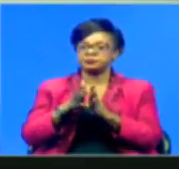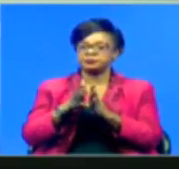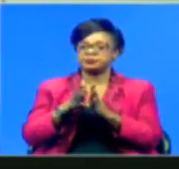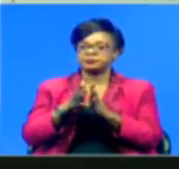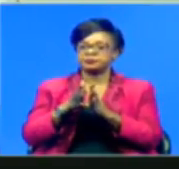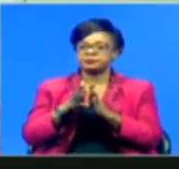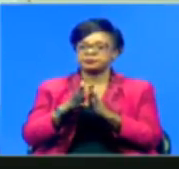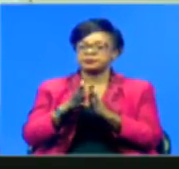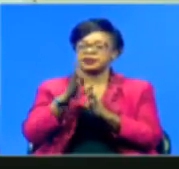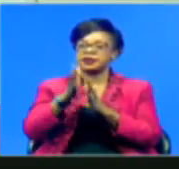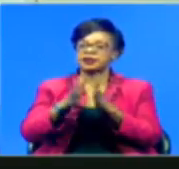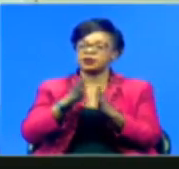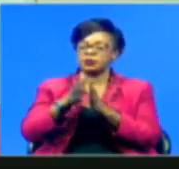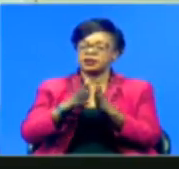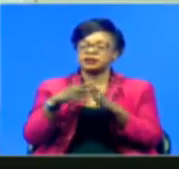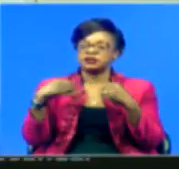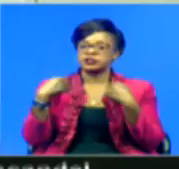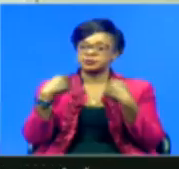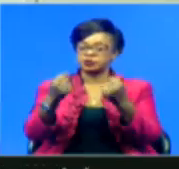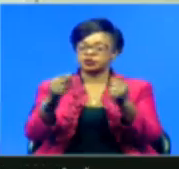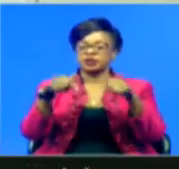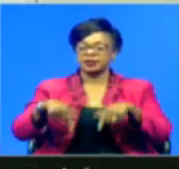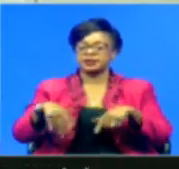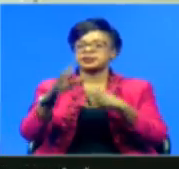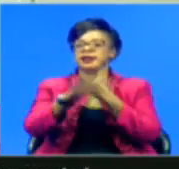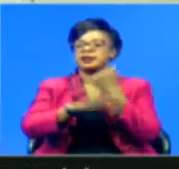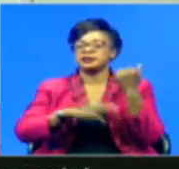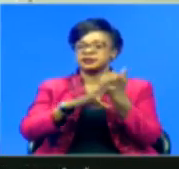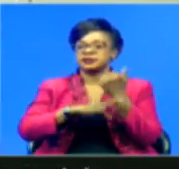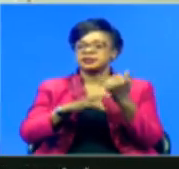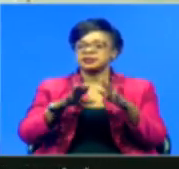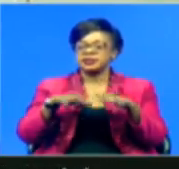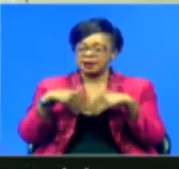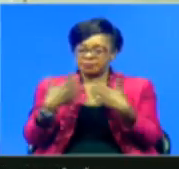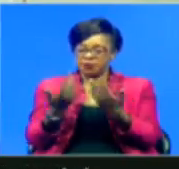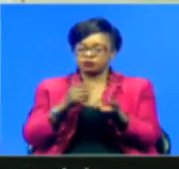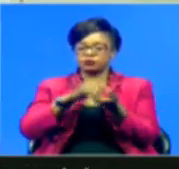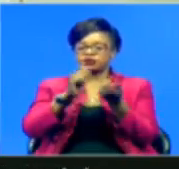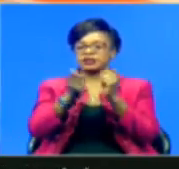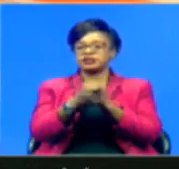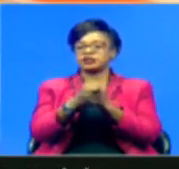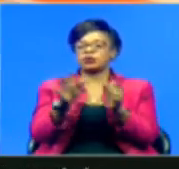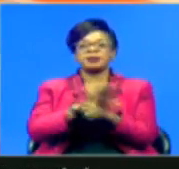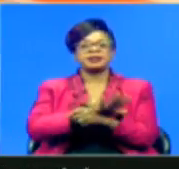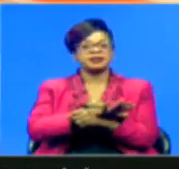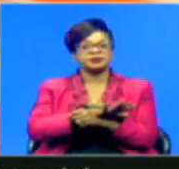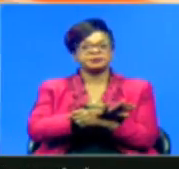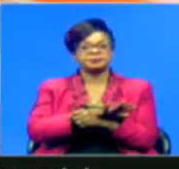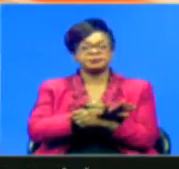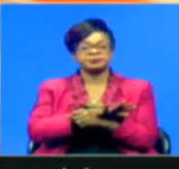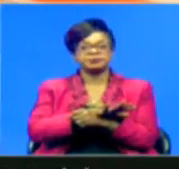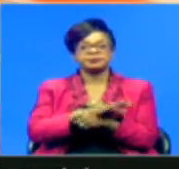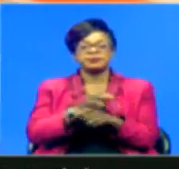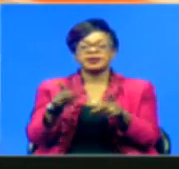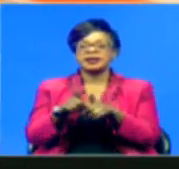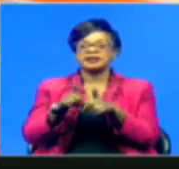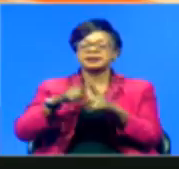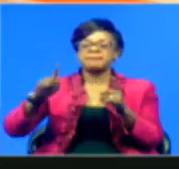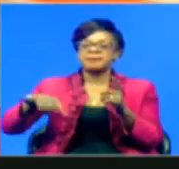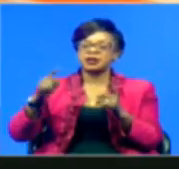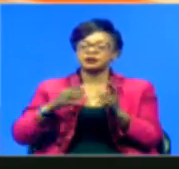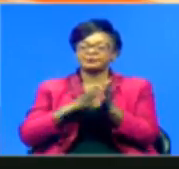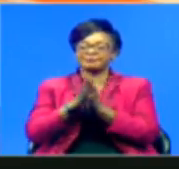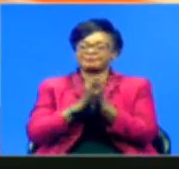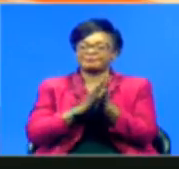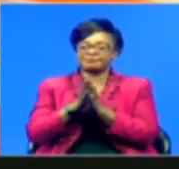the railway transportation in this country is just about to be redefined completely. While millions of Kenyans are eager to use